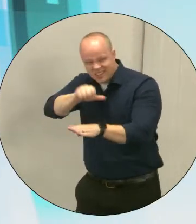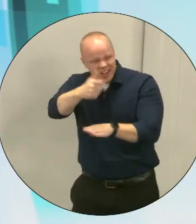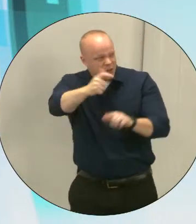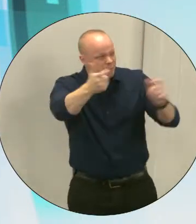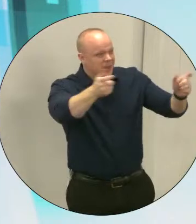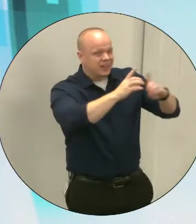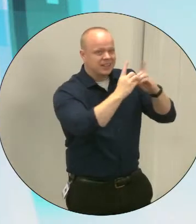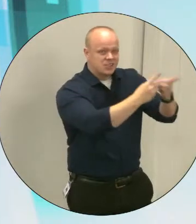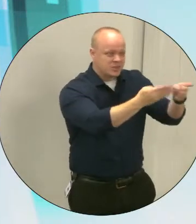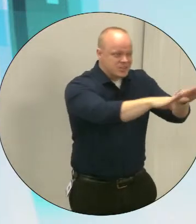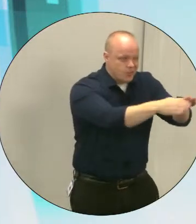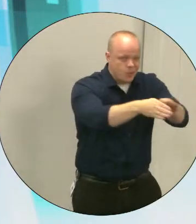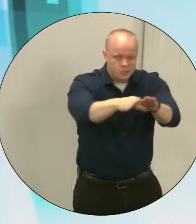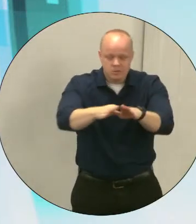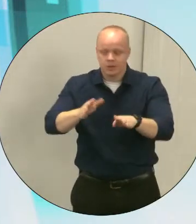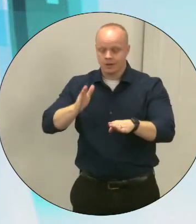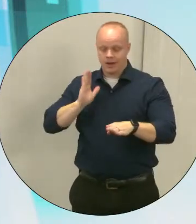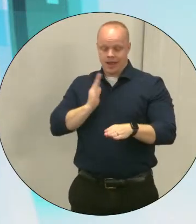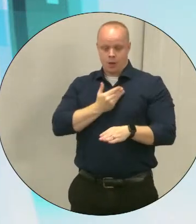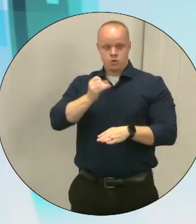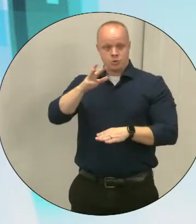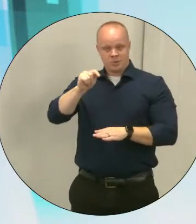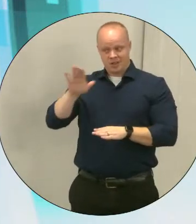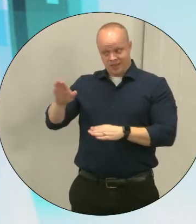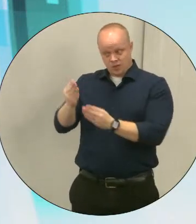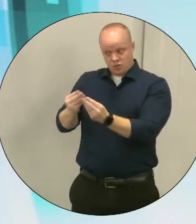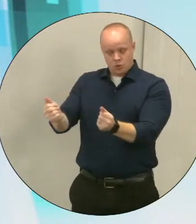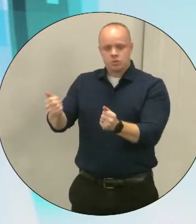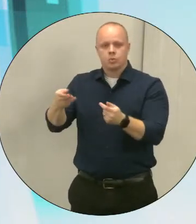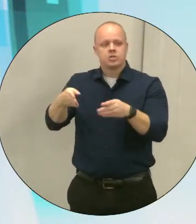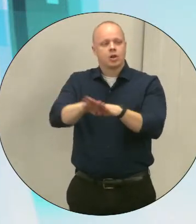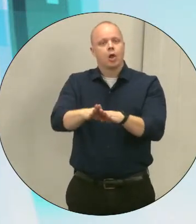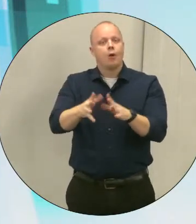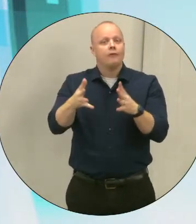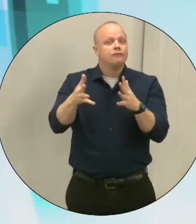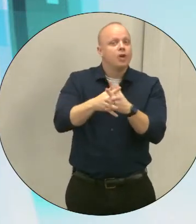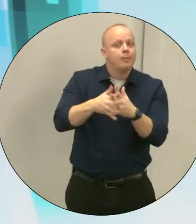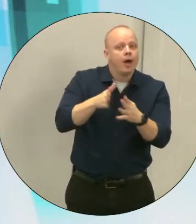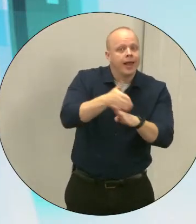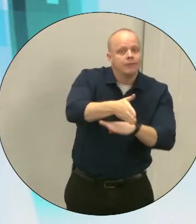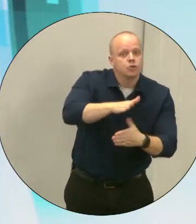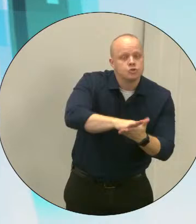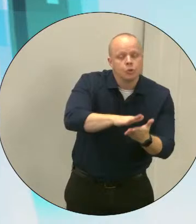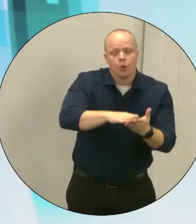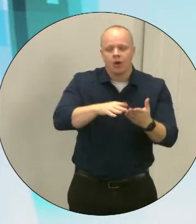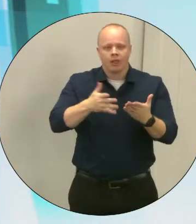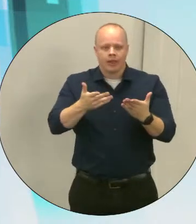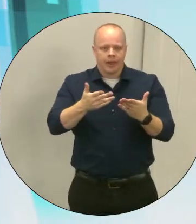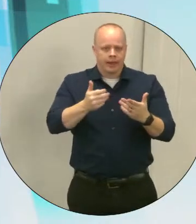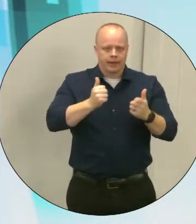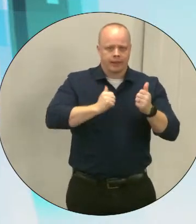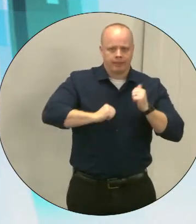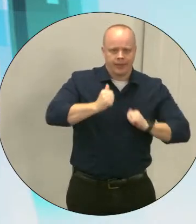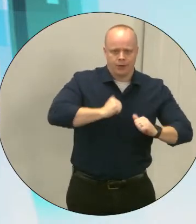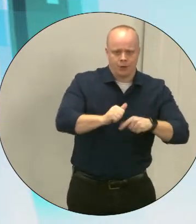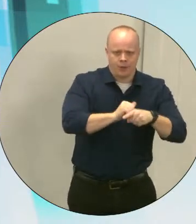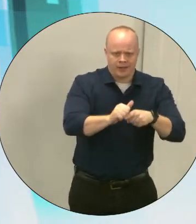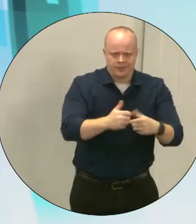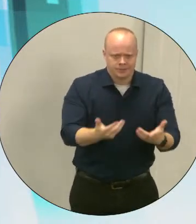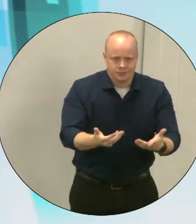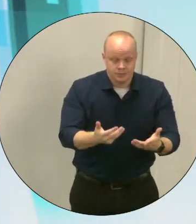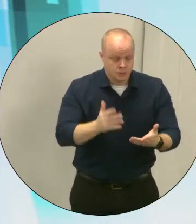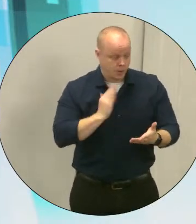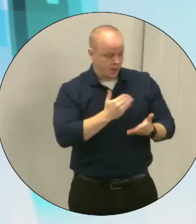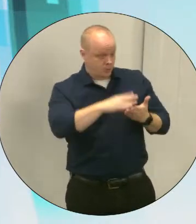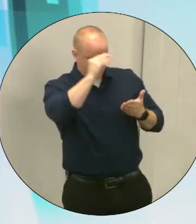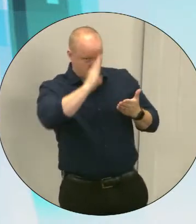closing, and our superintendent's solution was to close down football after school and theater practice. So our students were